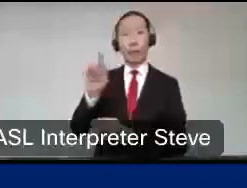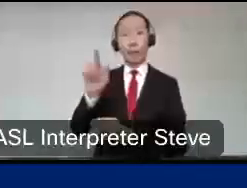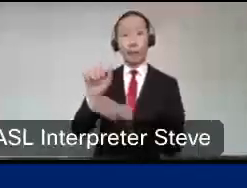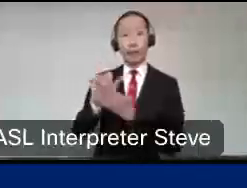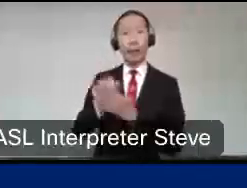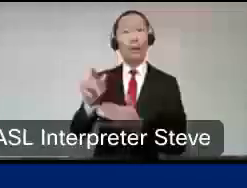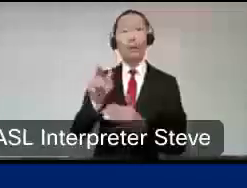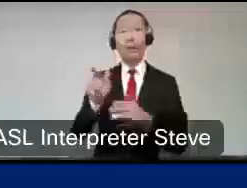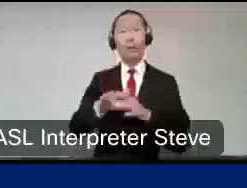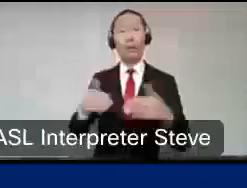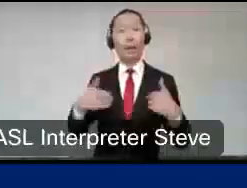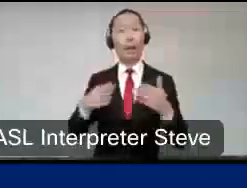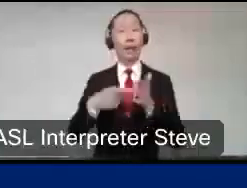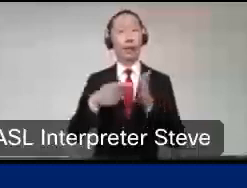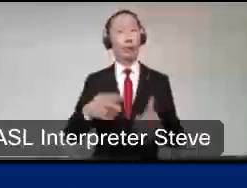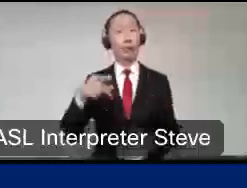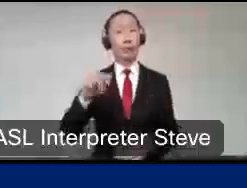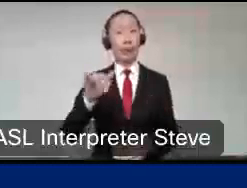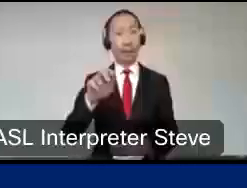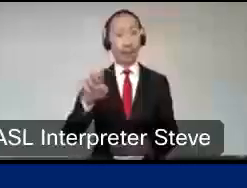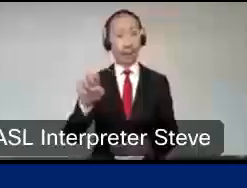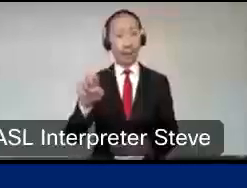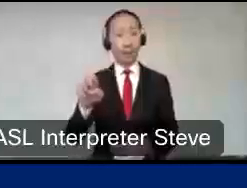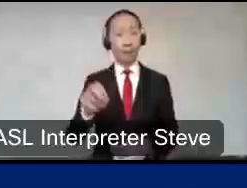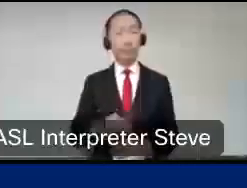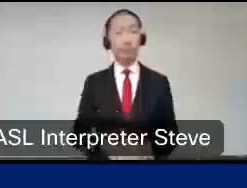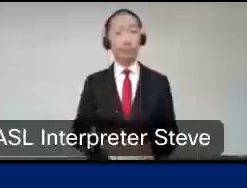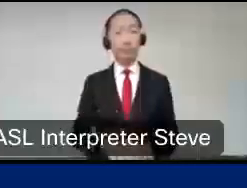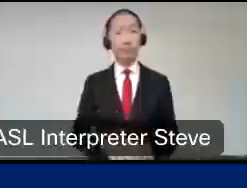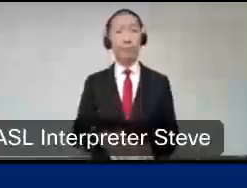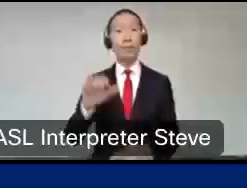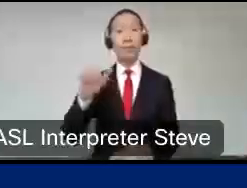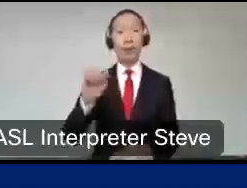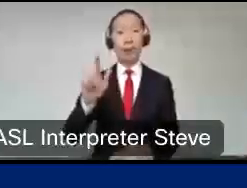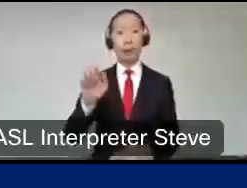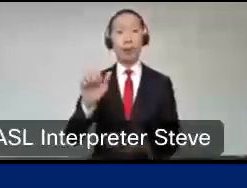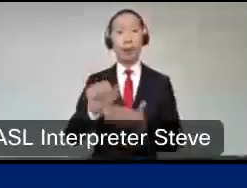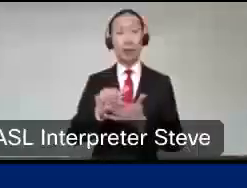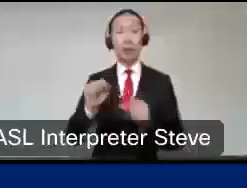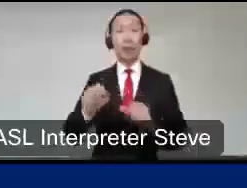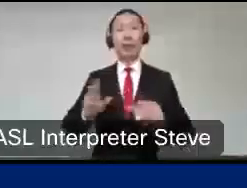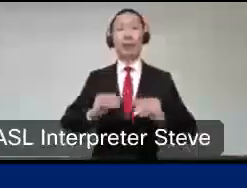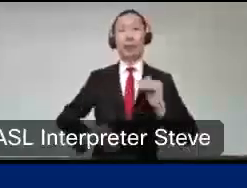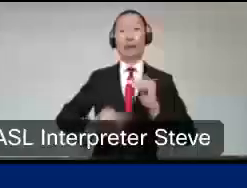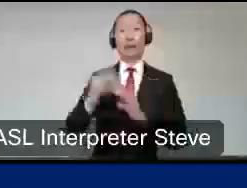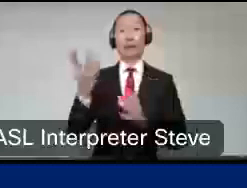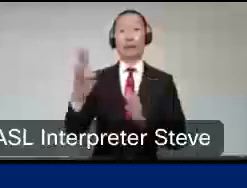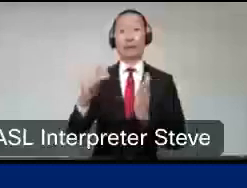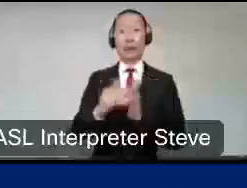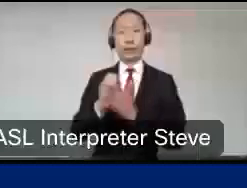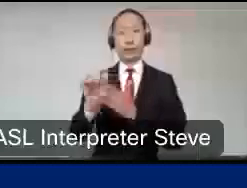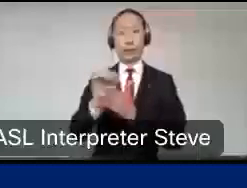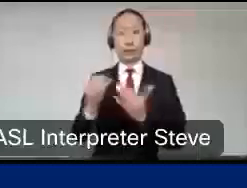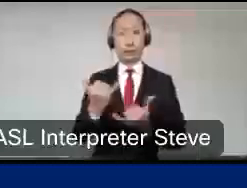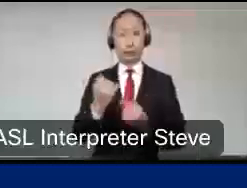have a representative payee. And an ABLE account can accept up to $17,000 this